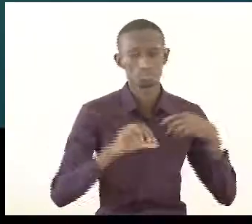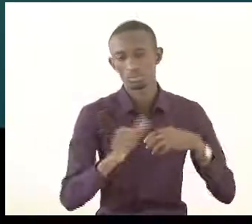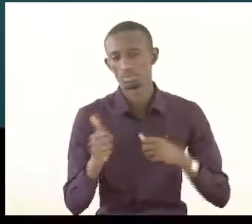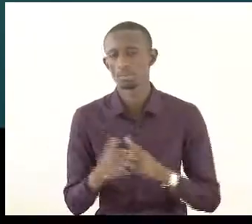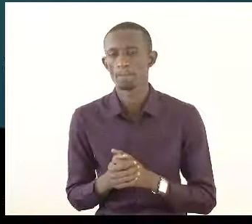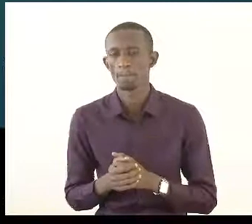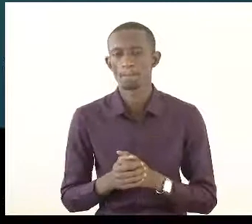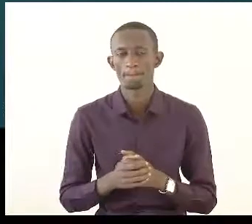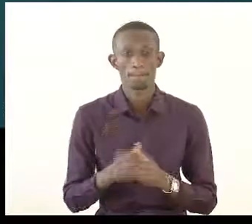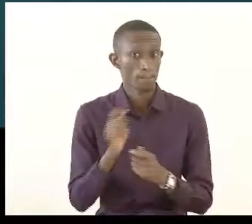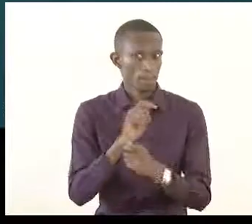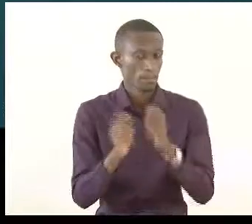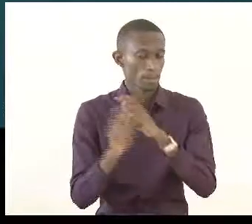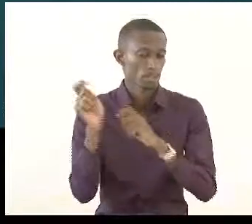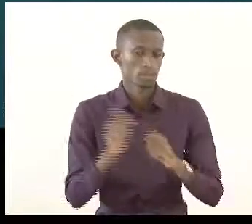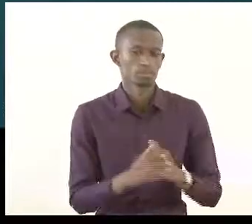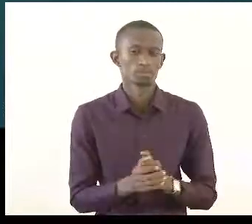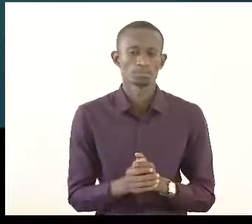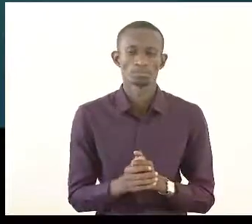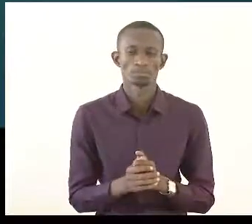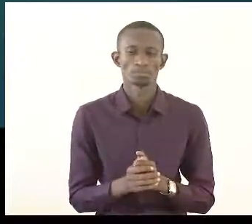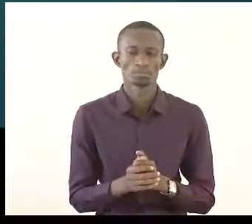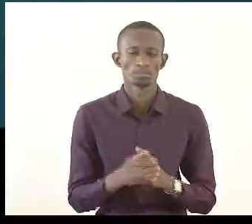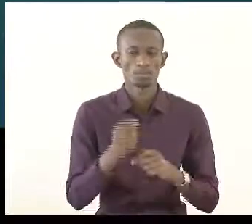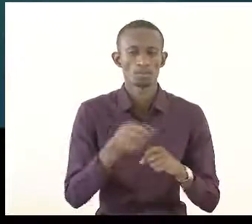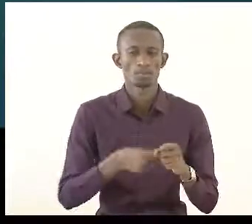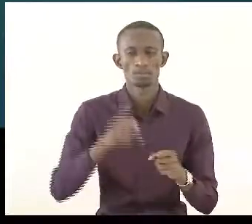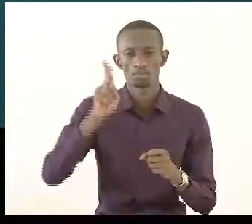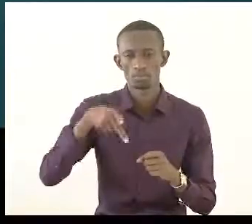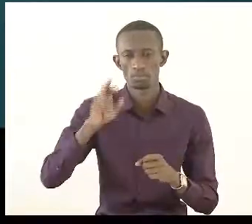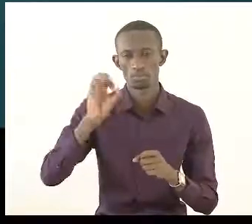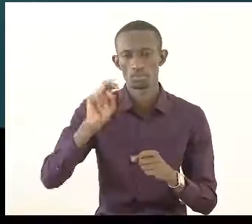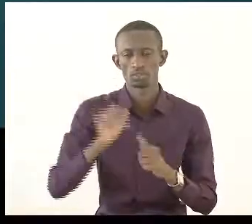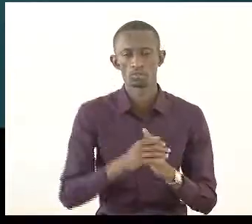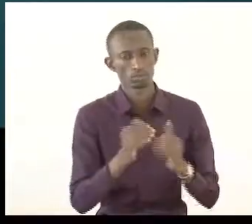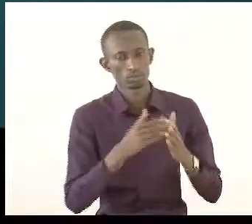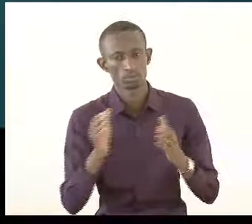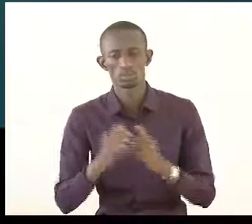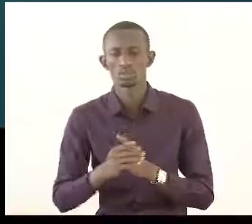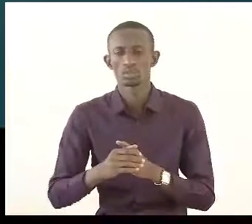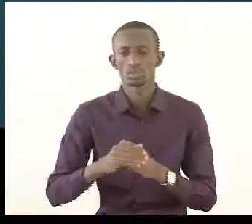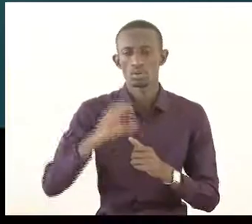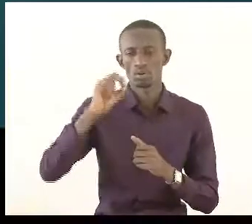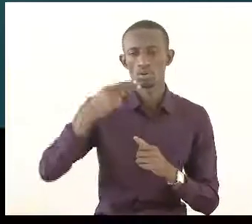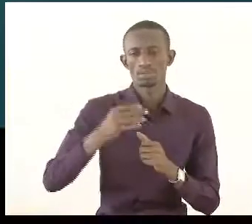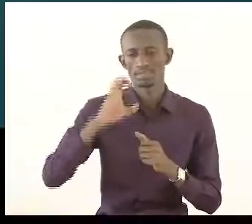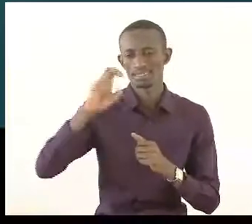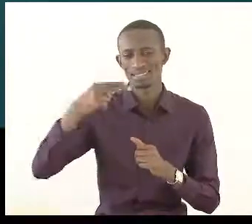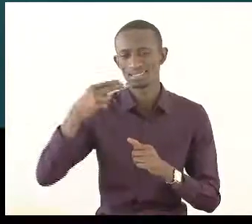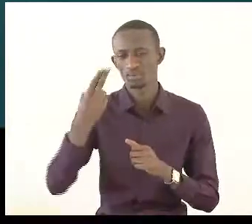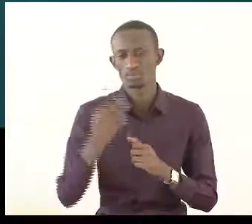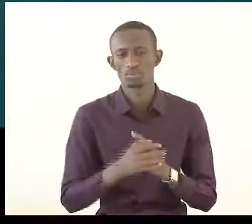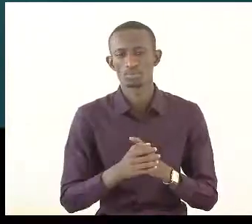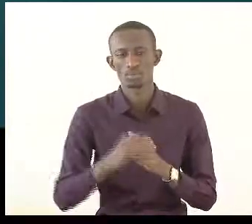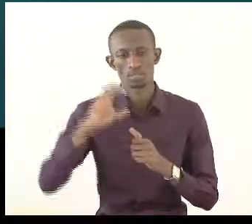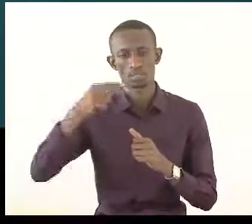Transformation of propane to all to CH3, CH, CN, or H. Do you remember